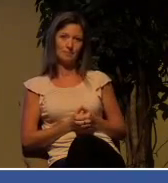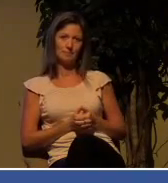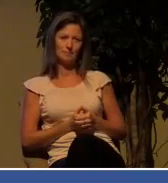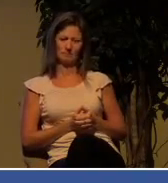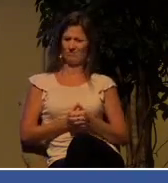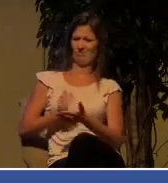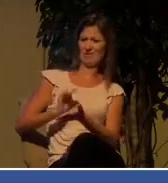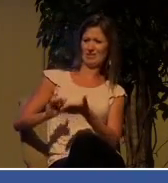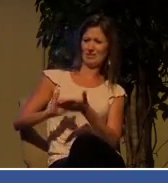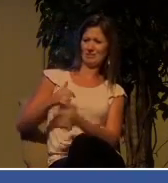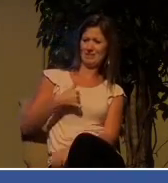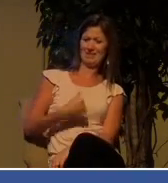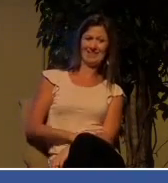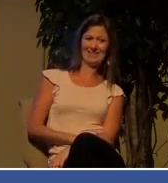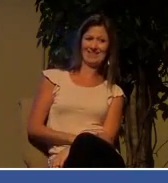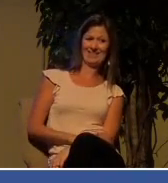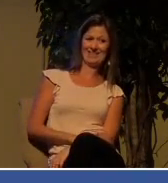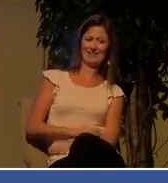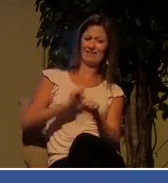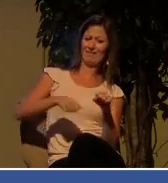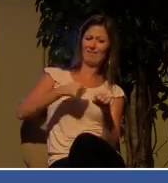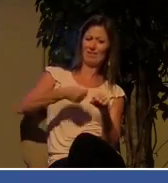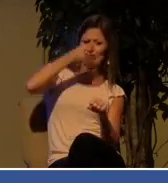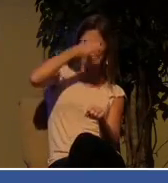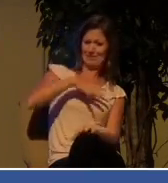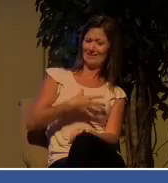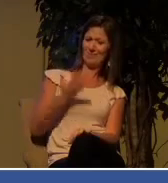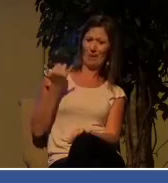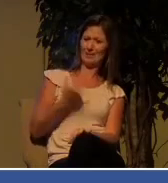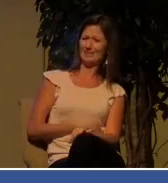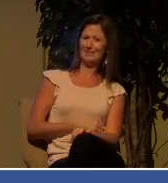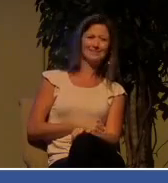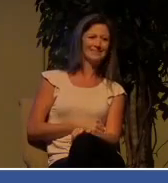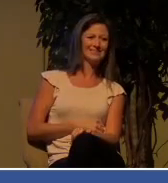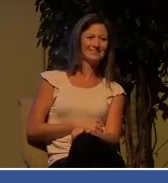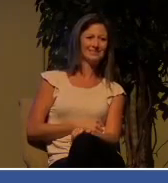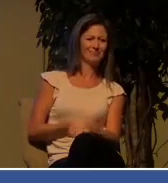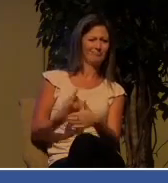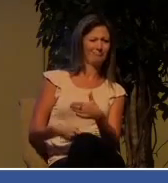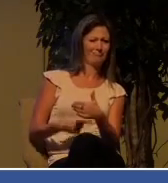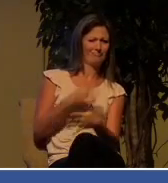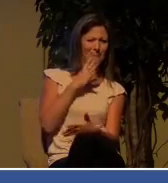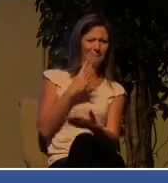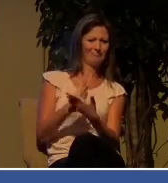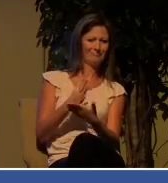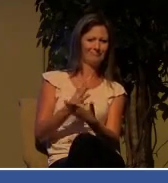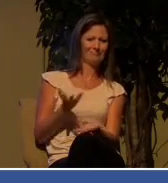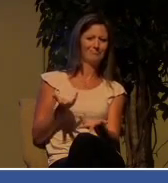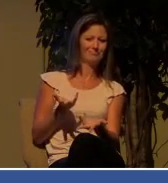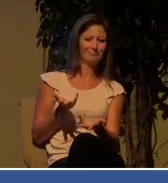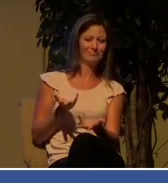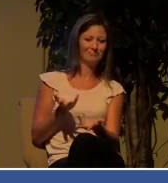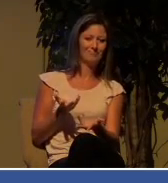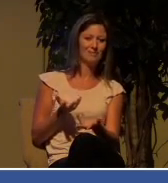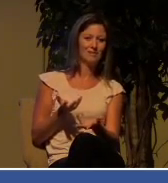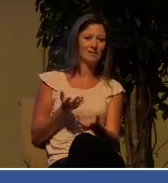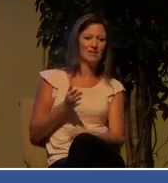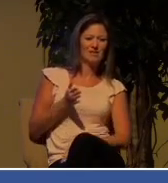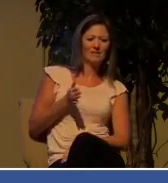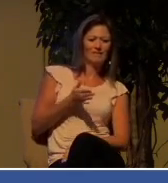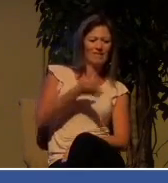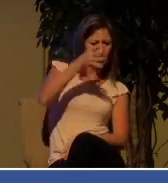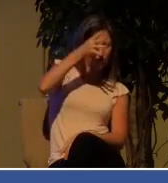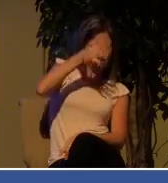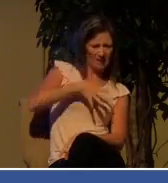Pardon? Fishers of men? What are you talking about? What are fishers of